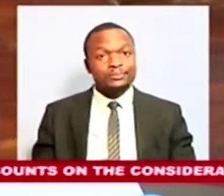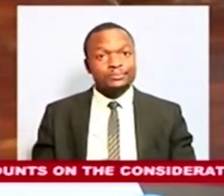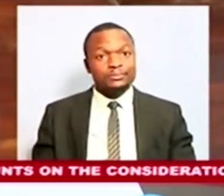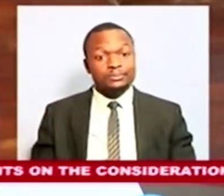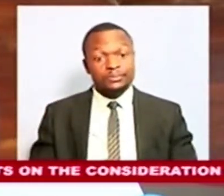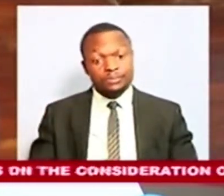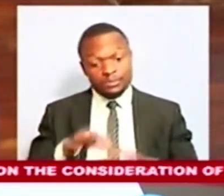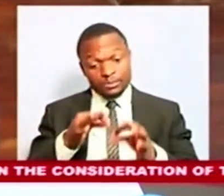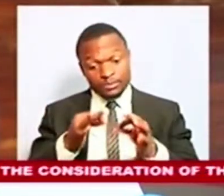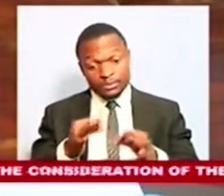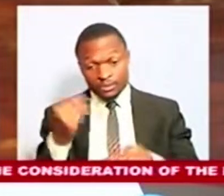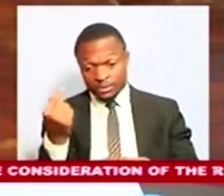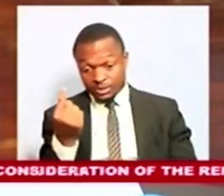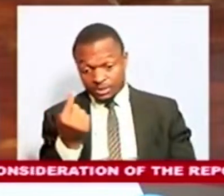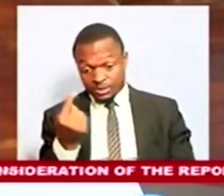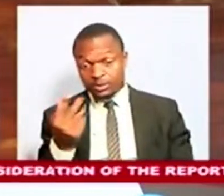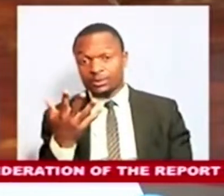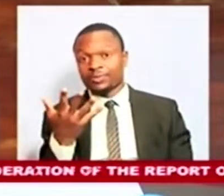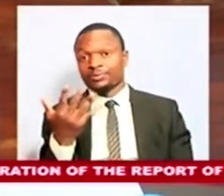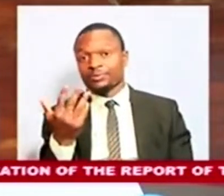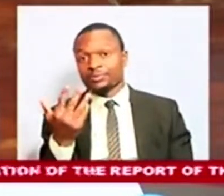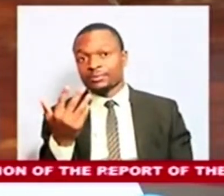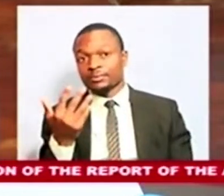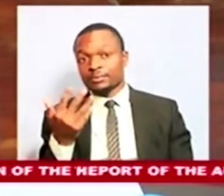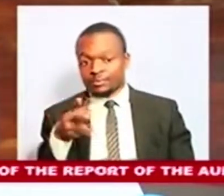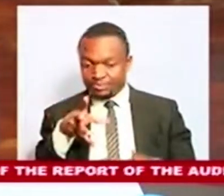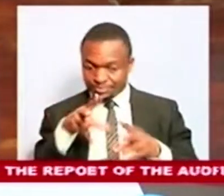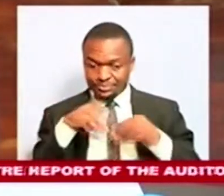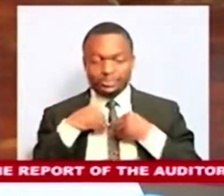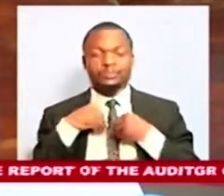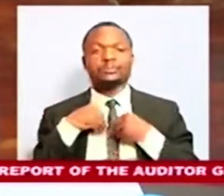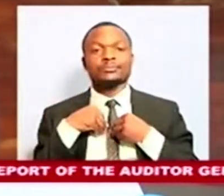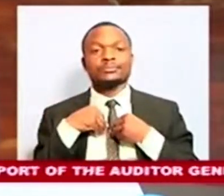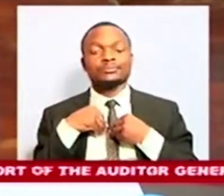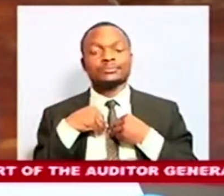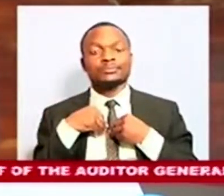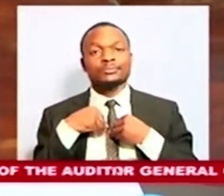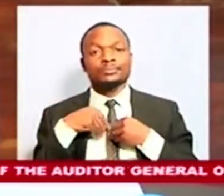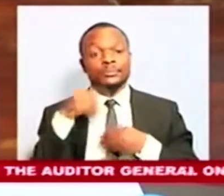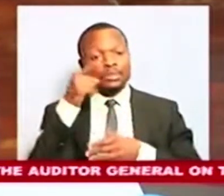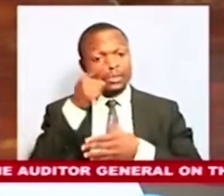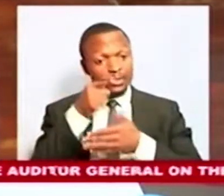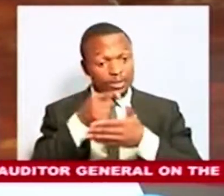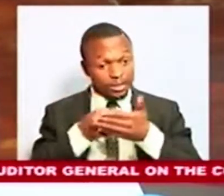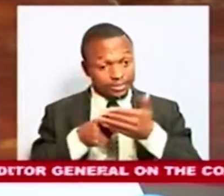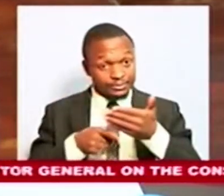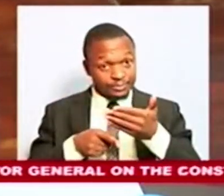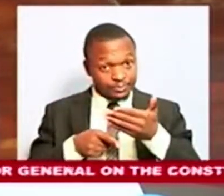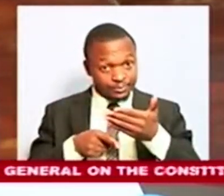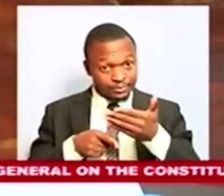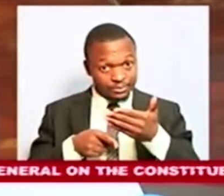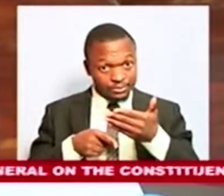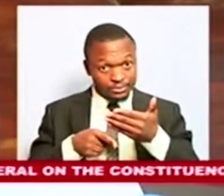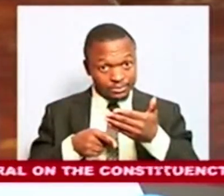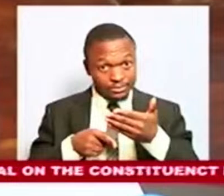If only 15 were accepted, what is it that the